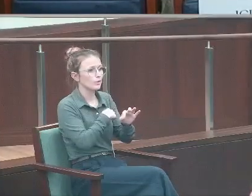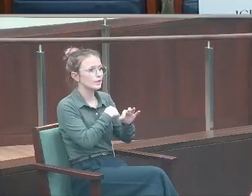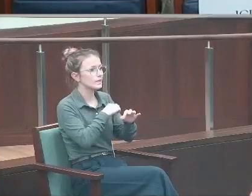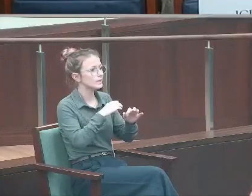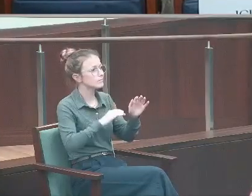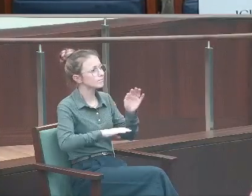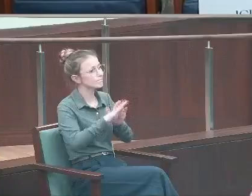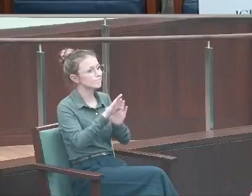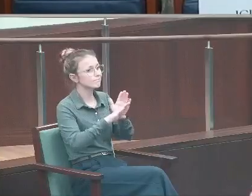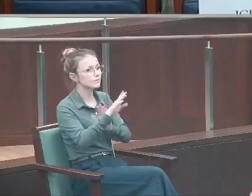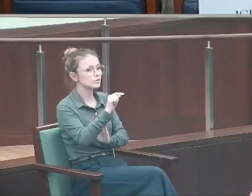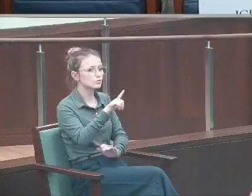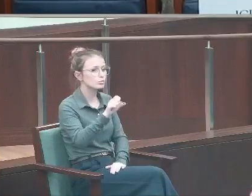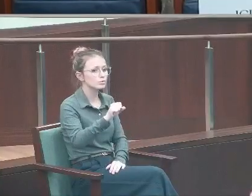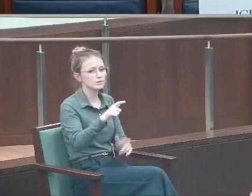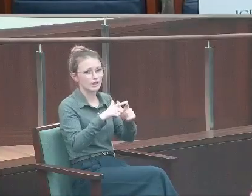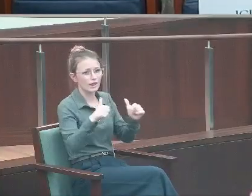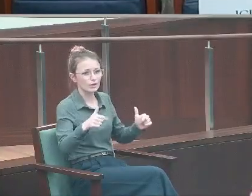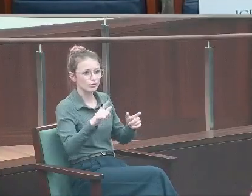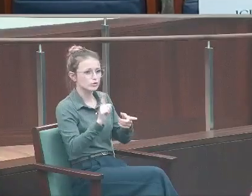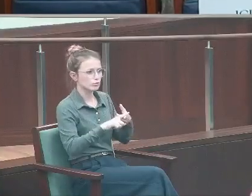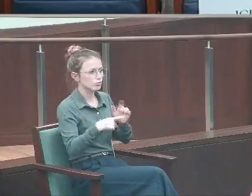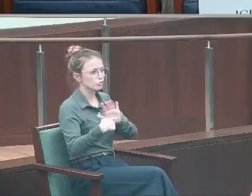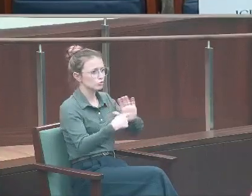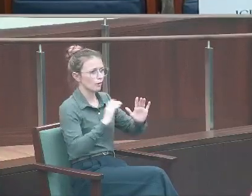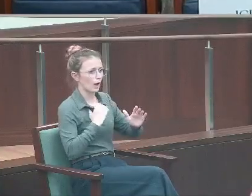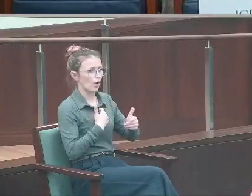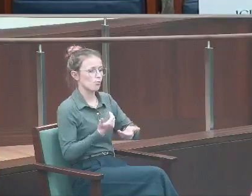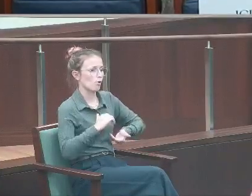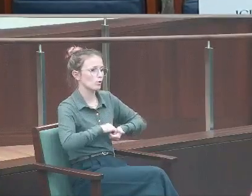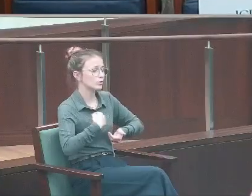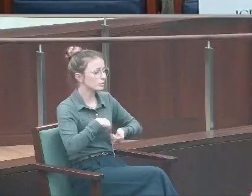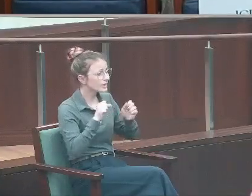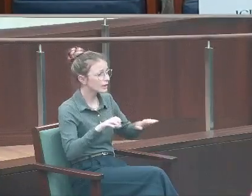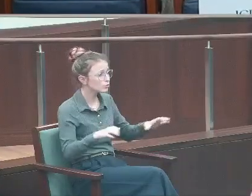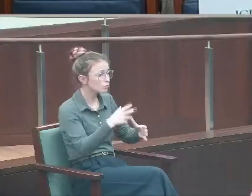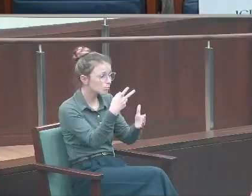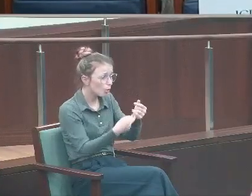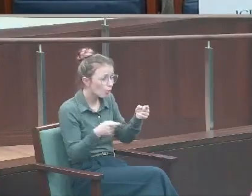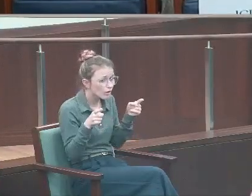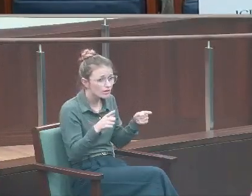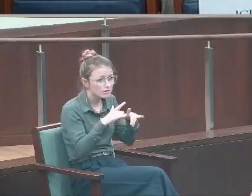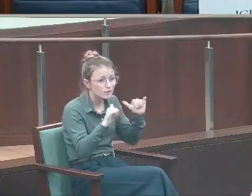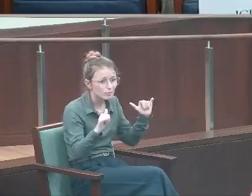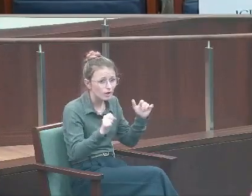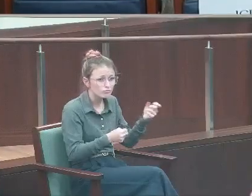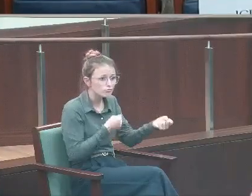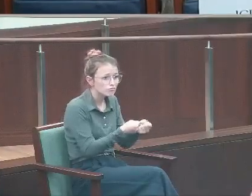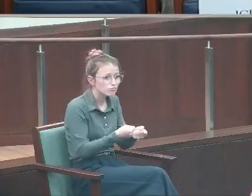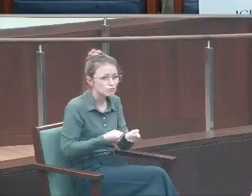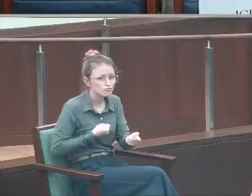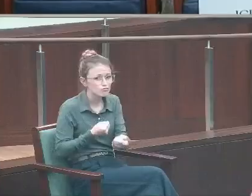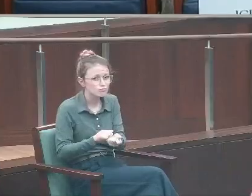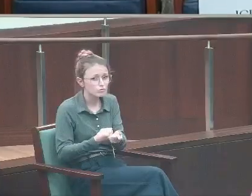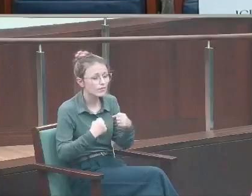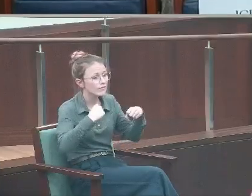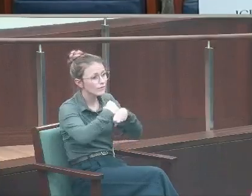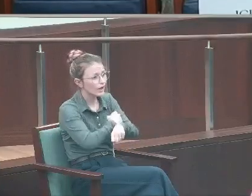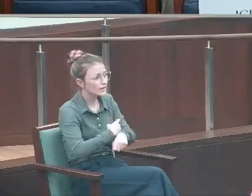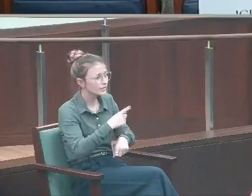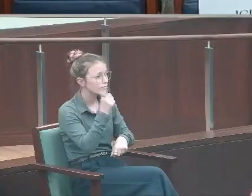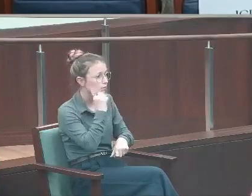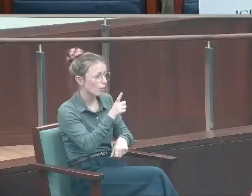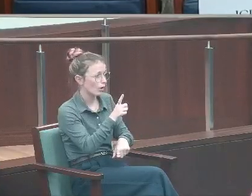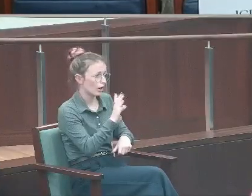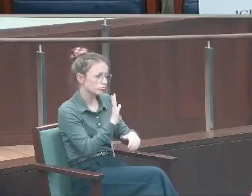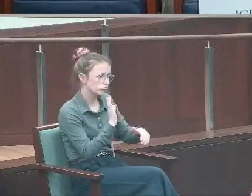and the language to show our partners how we can do both things at the same time. How that in fighting the weaponization of anti-Semitism,